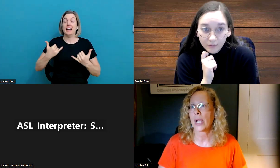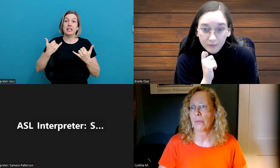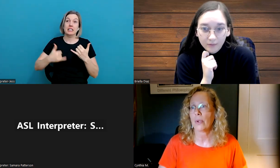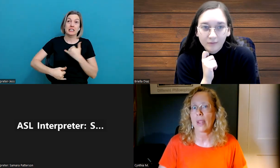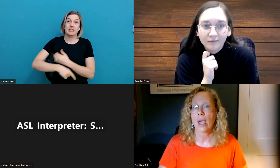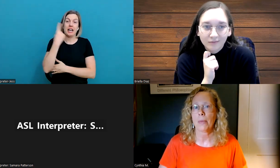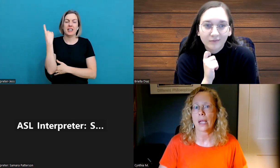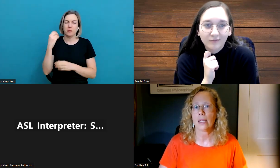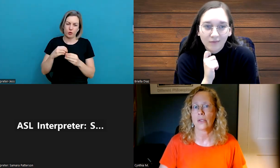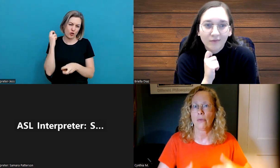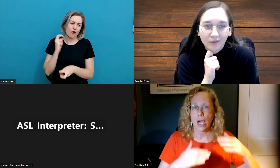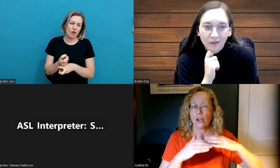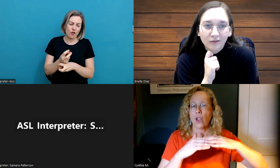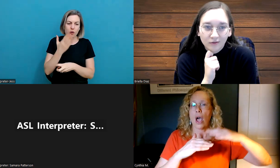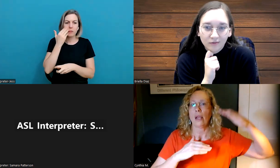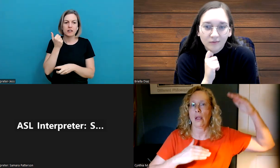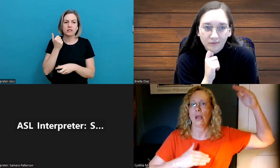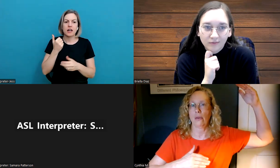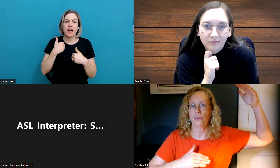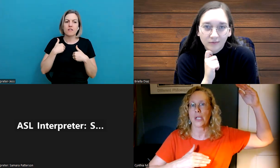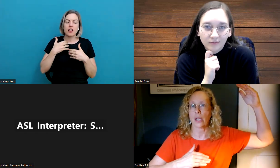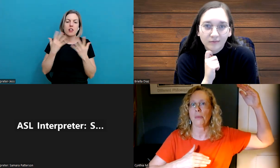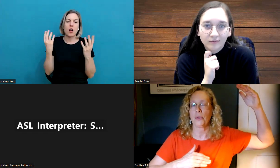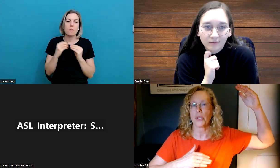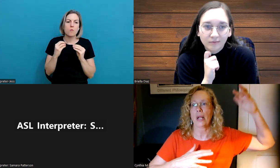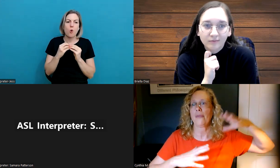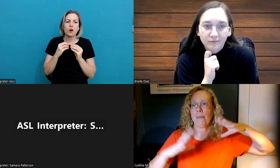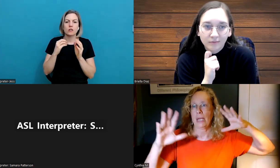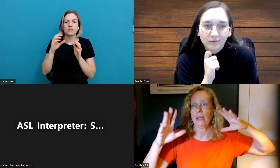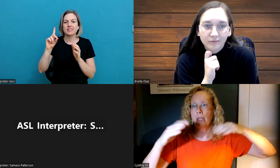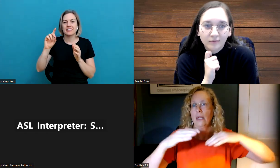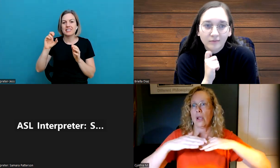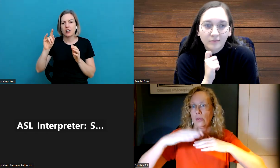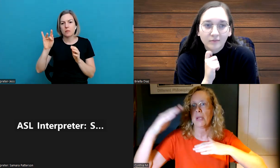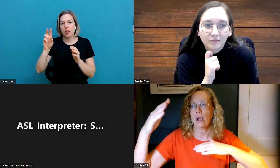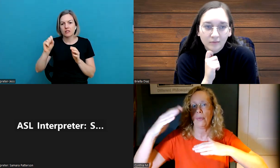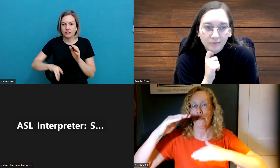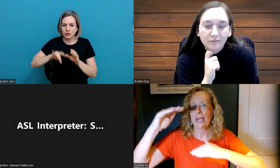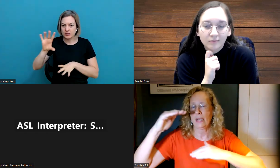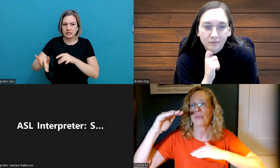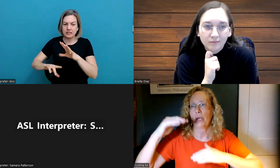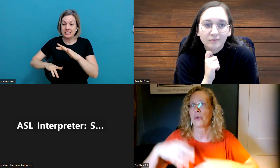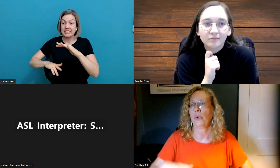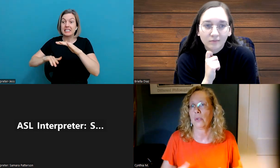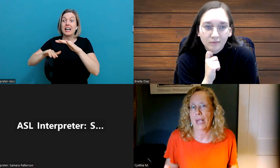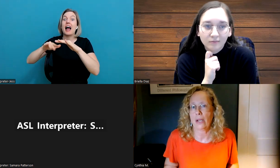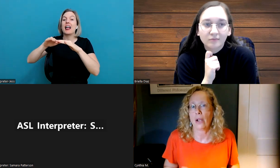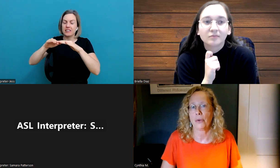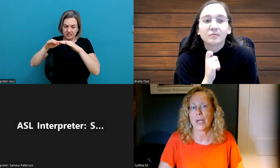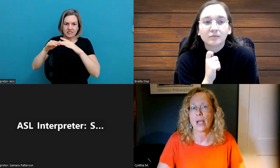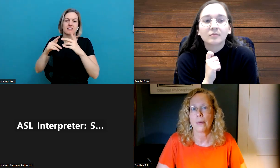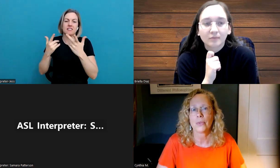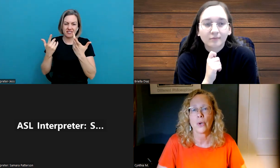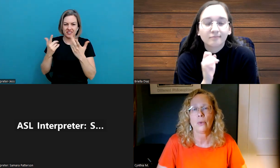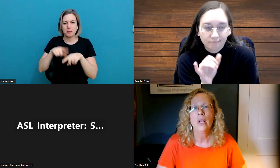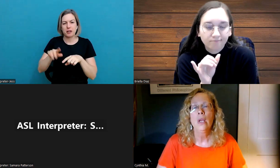harder time doing that because you've got a lot of deductibles you would have to meet that goes beyond the basic threshold depending on